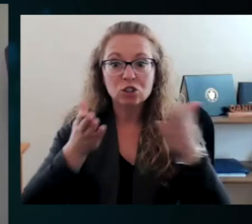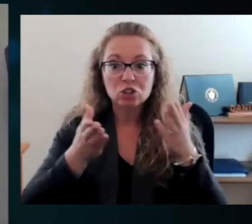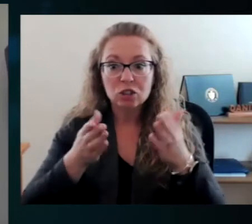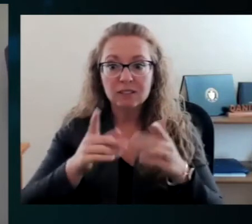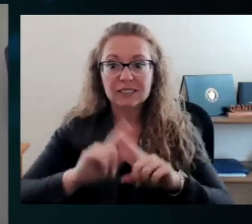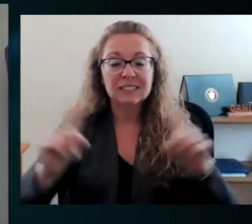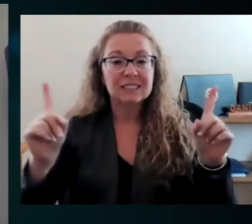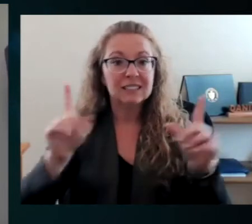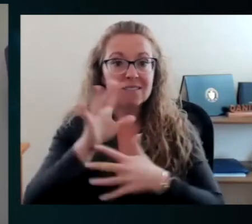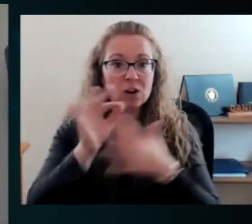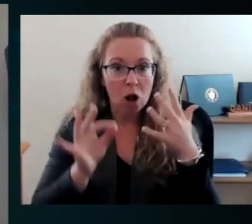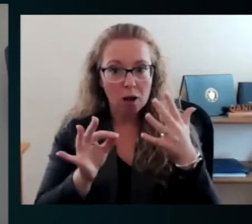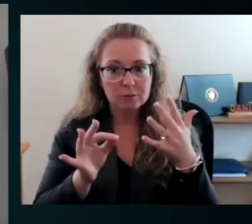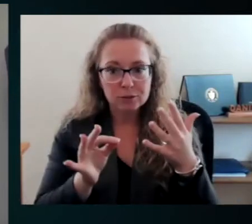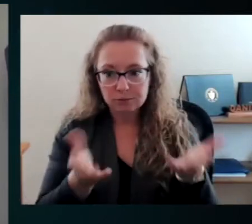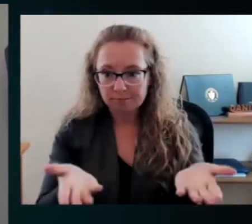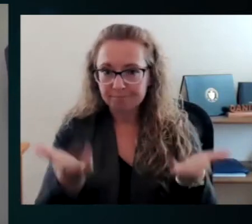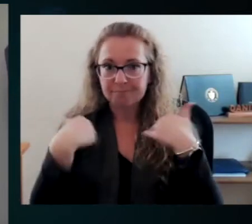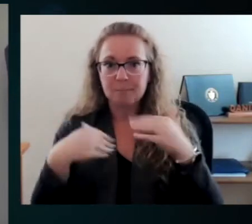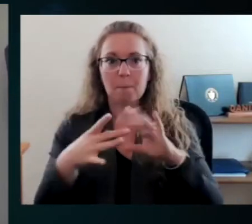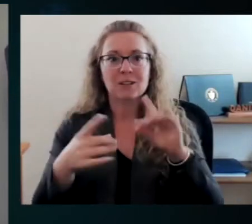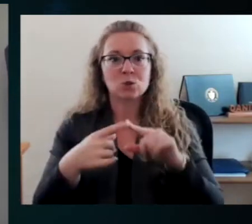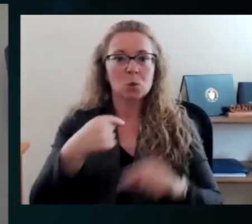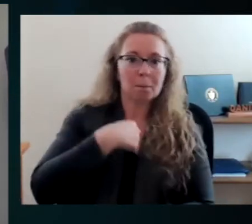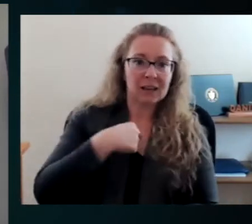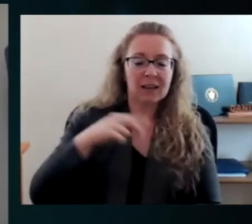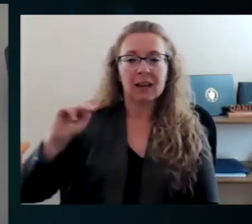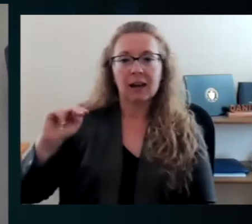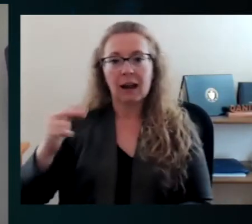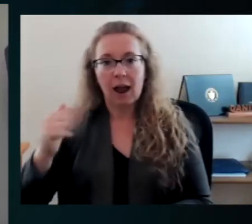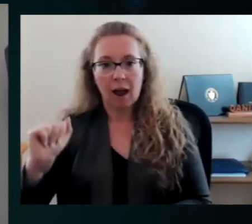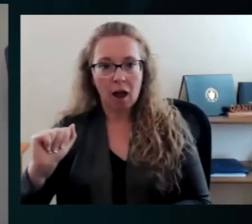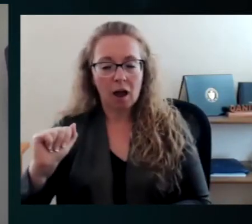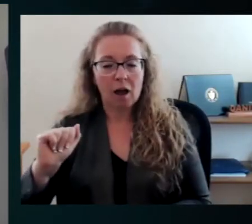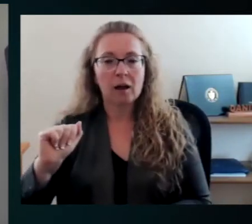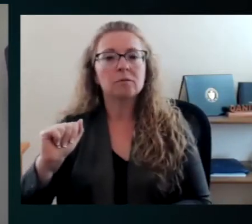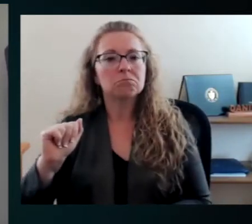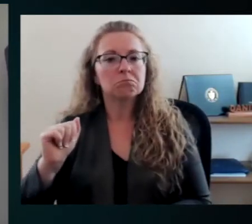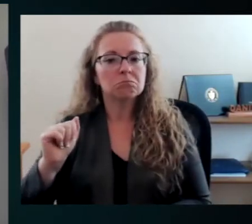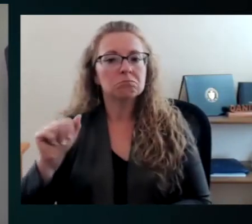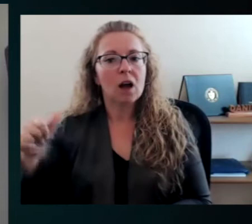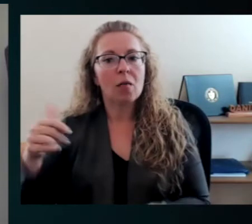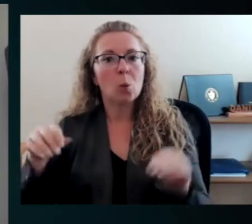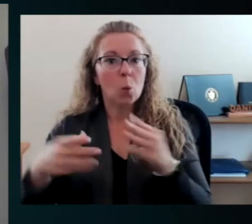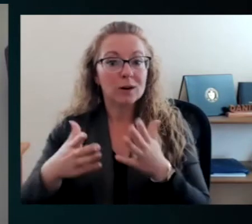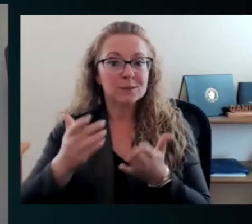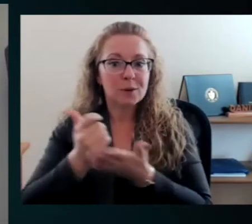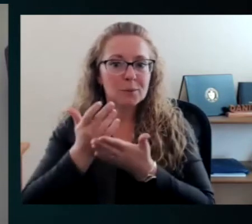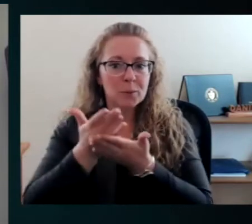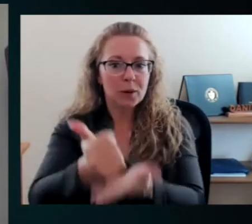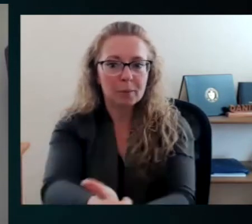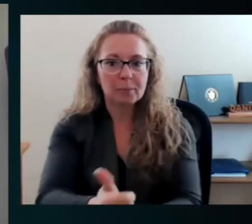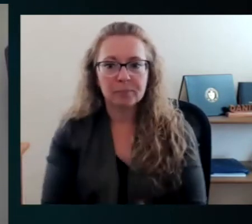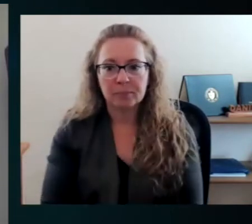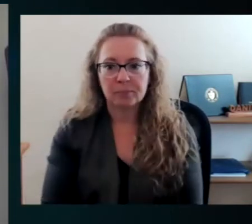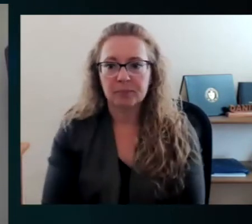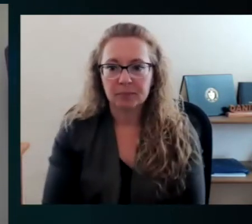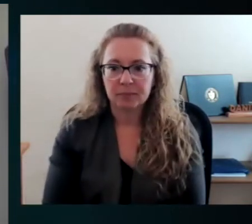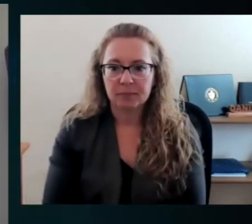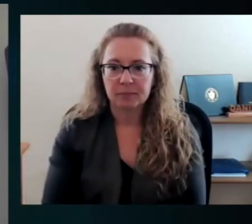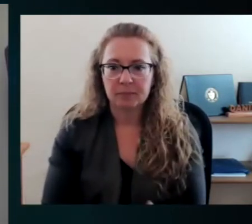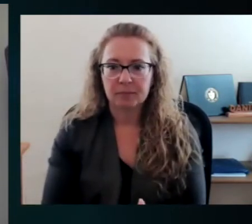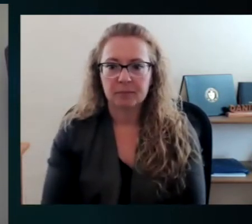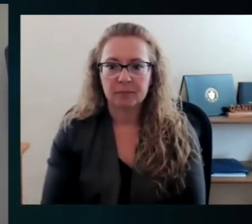message me, Neha, or any of the other organizers. Yeah, while we're here today, we encourage